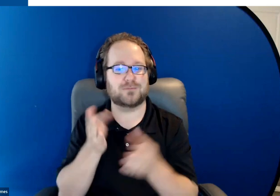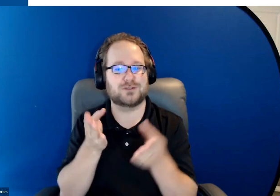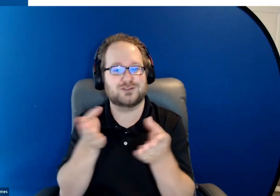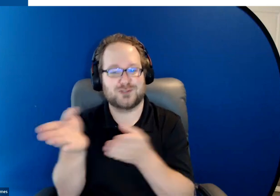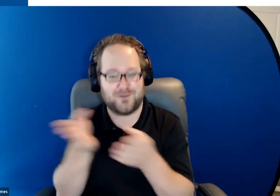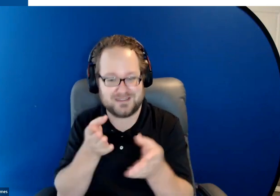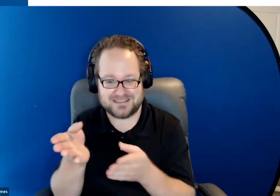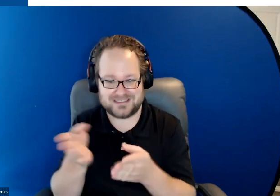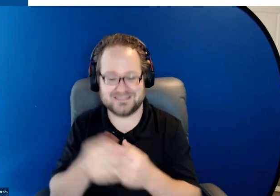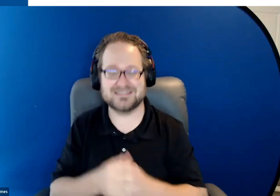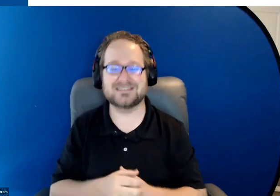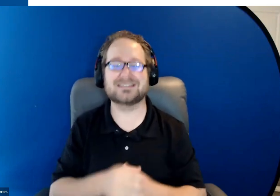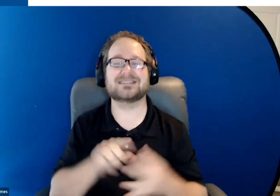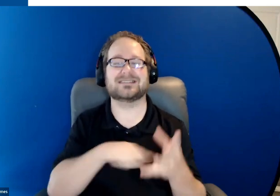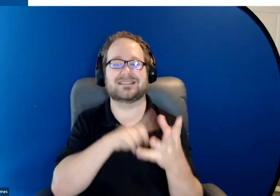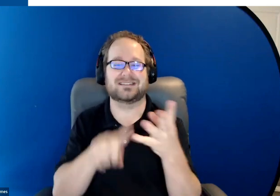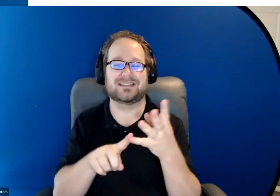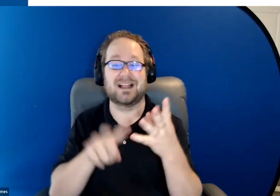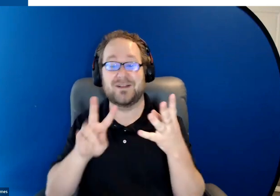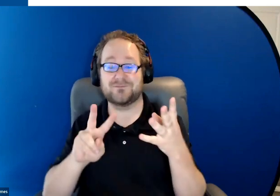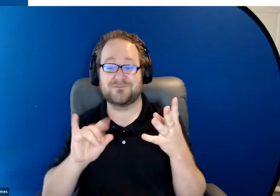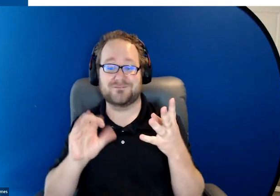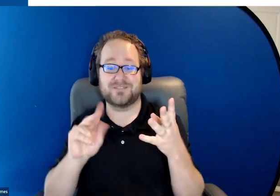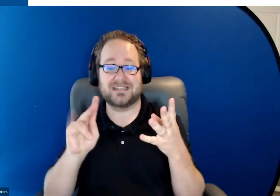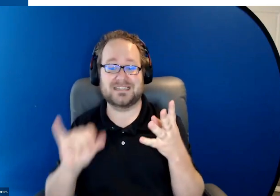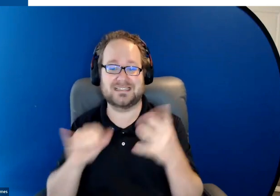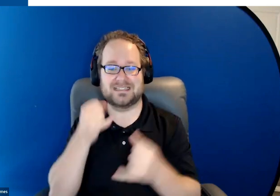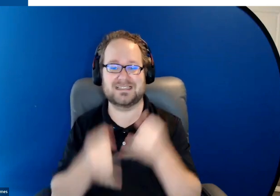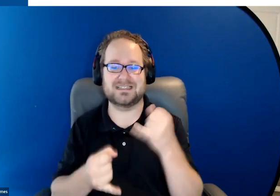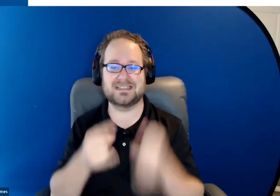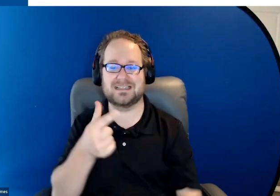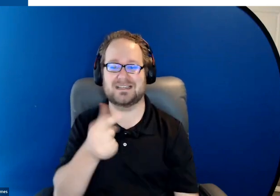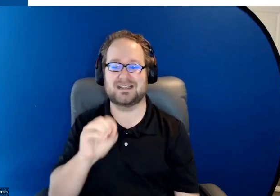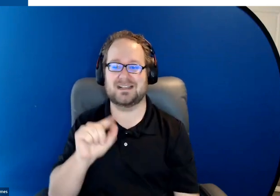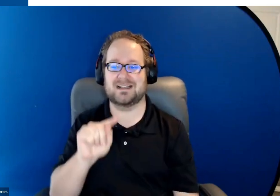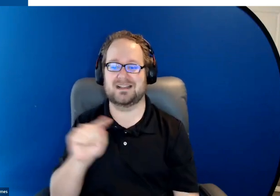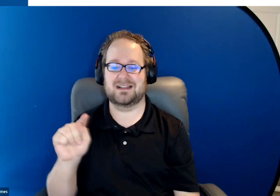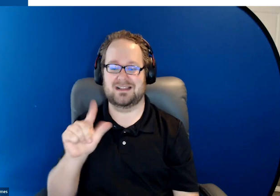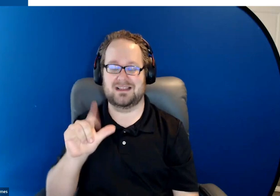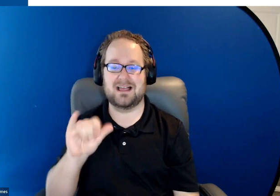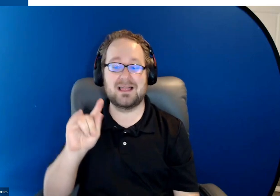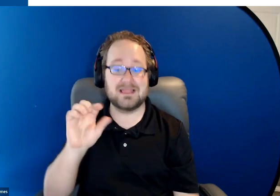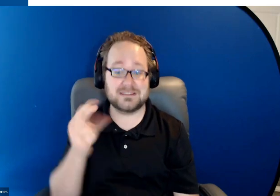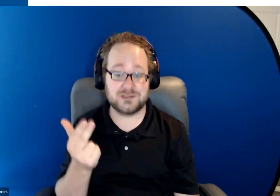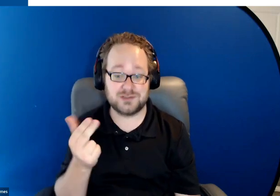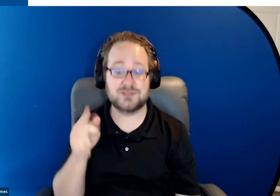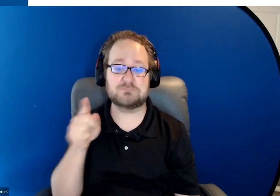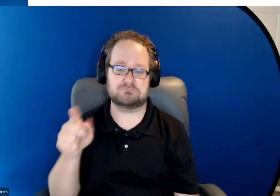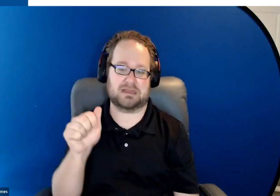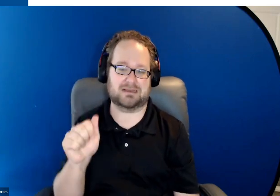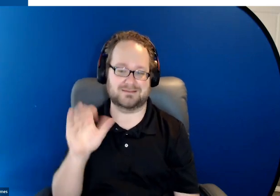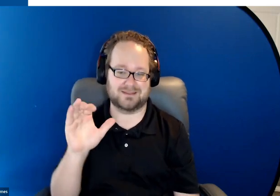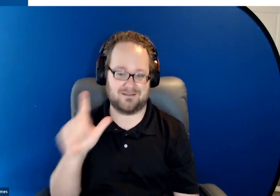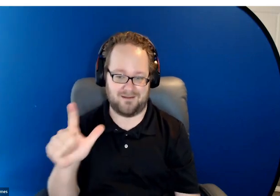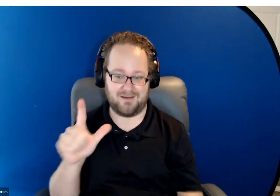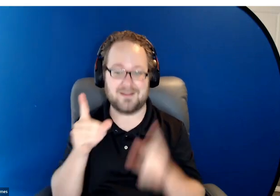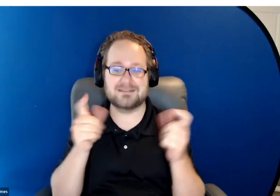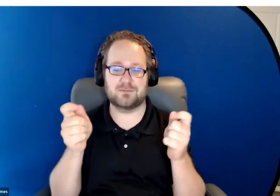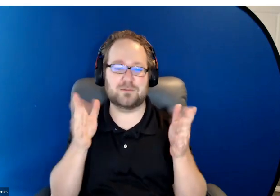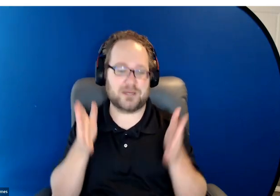at ACL, and Carrie Benson, who is ACL's Deputy Assistant Secretary for Aging. Next slide.